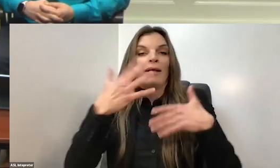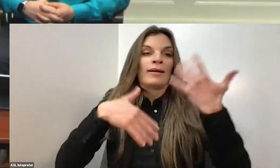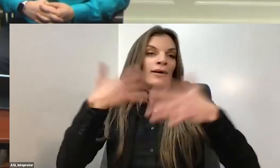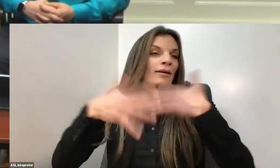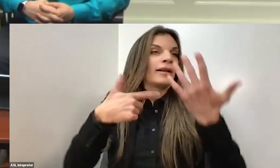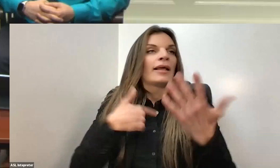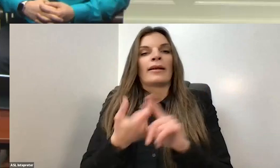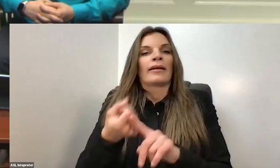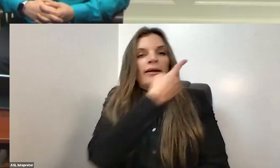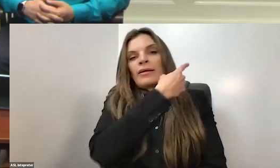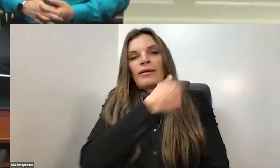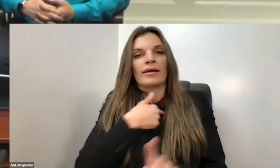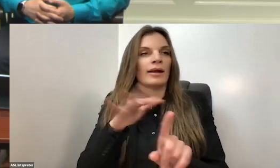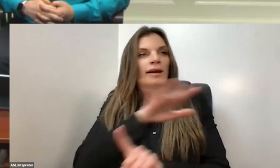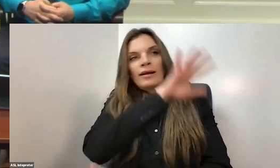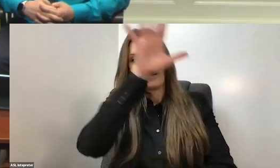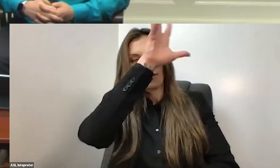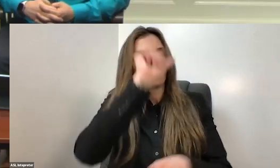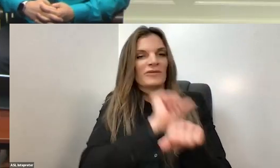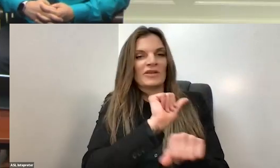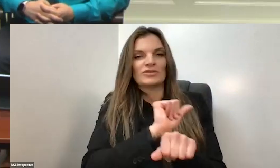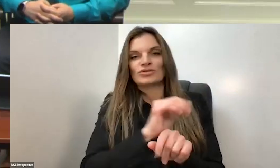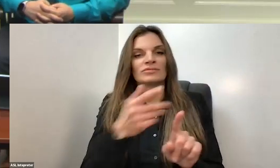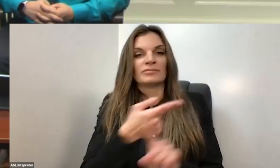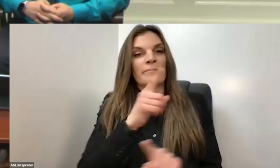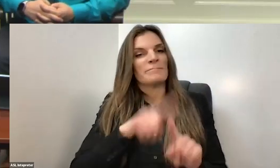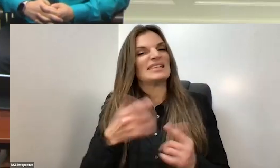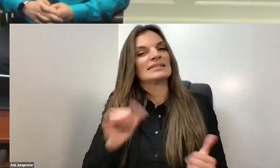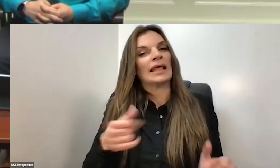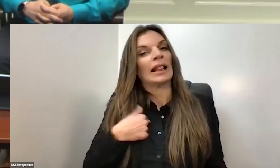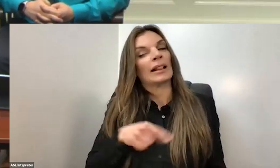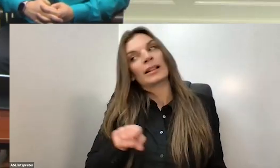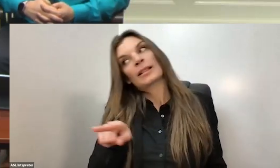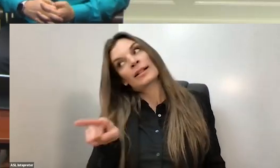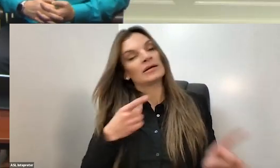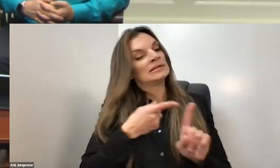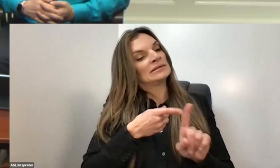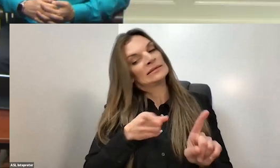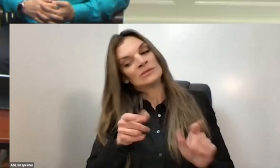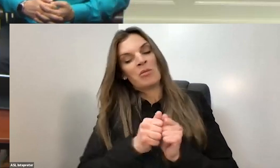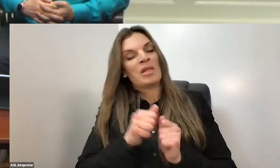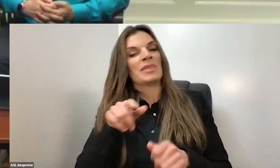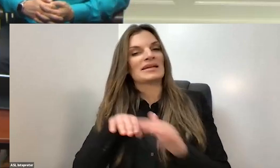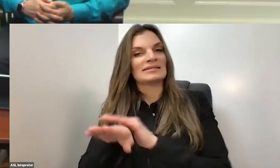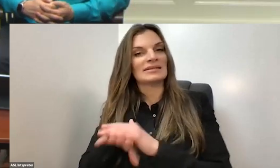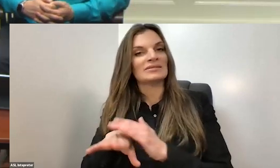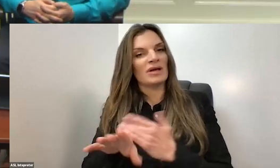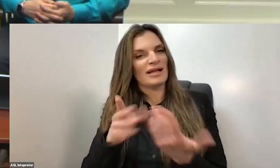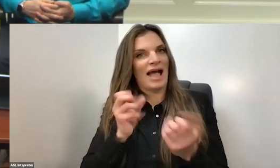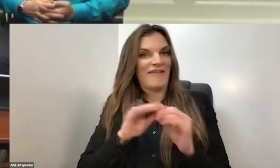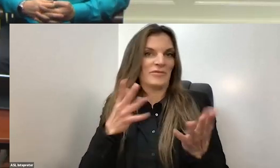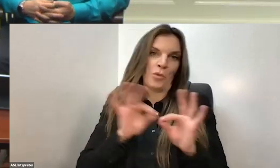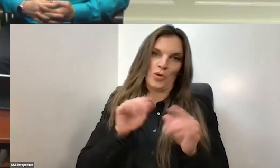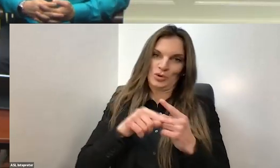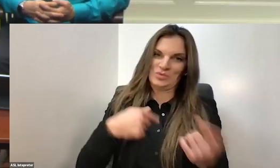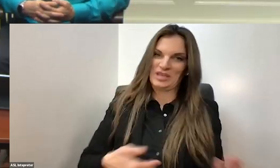stuff professionally. But I was still keeping my toe in accessibility. And obviously, it was important to me because I'm an